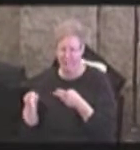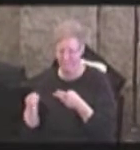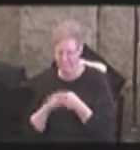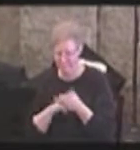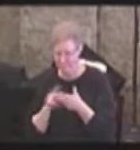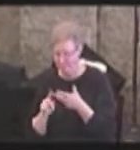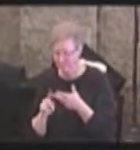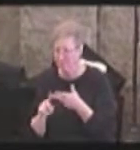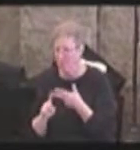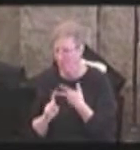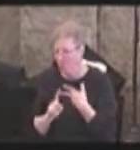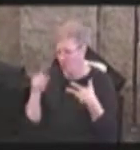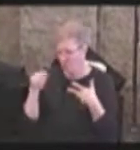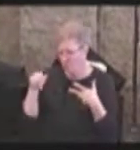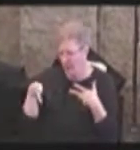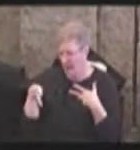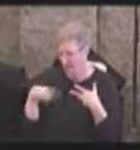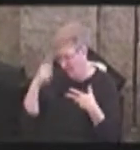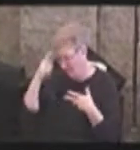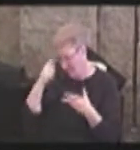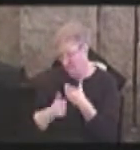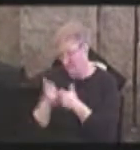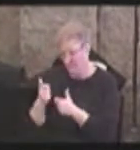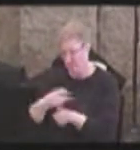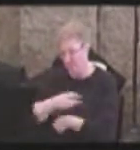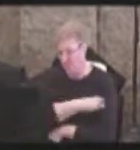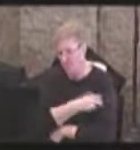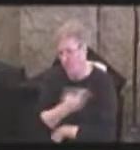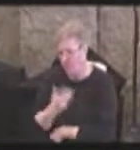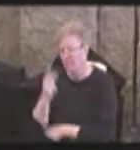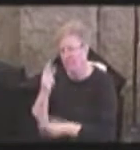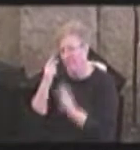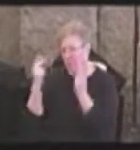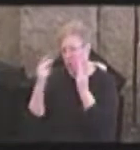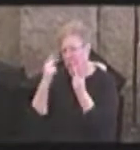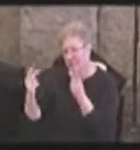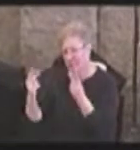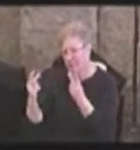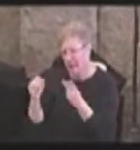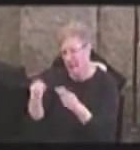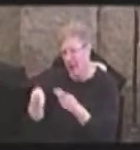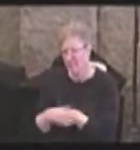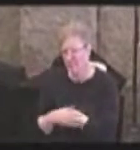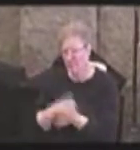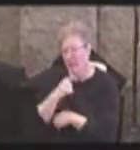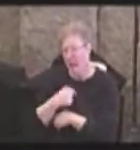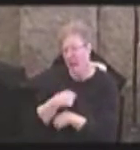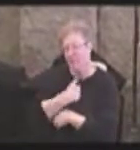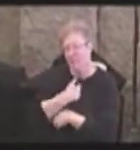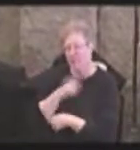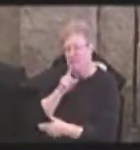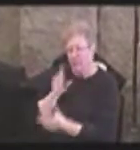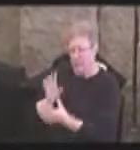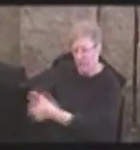The third app, and the one that I think is the most powerful, is the Vision app. And this is really the one that I've tapped into to kind of get